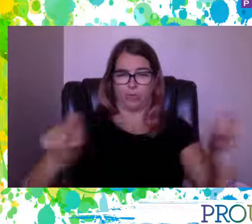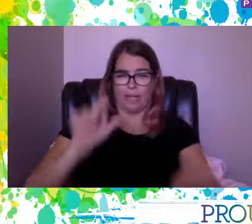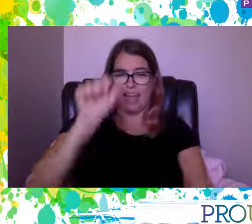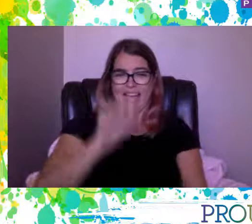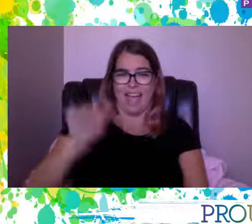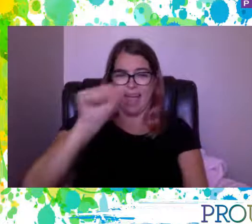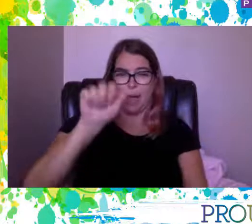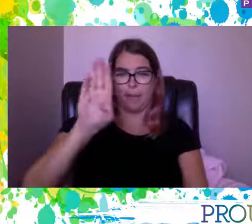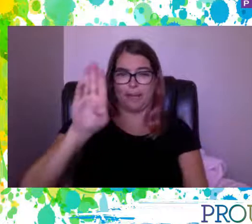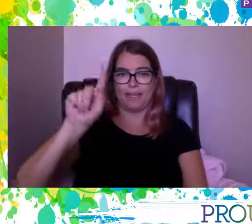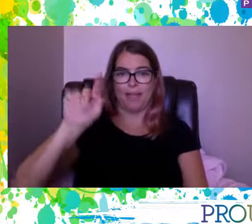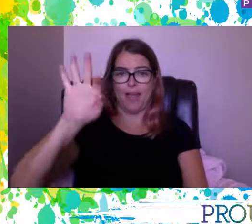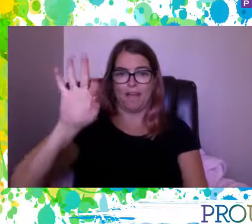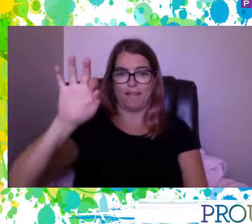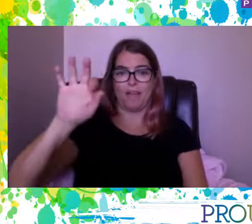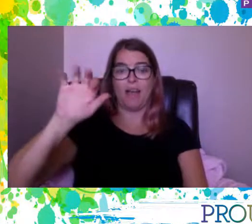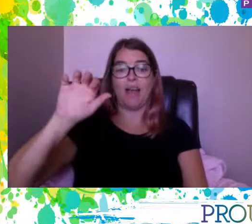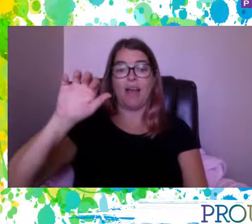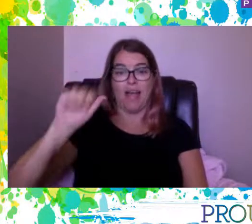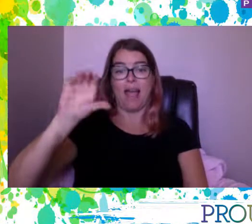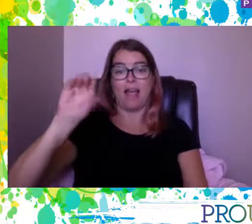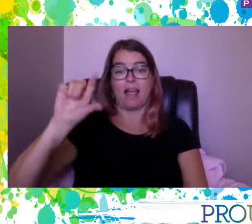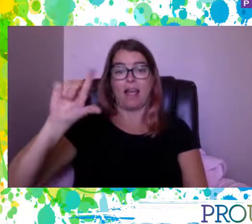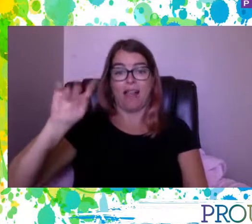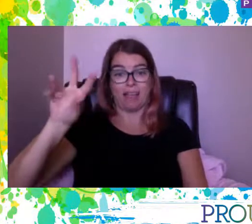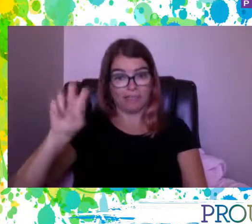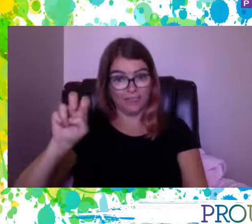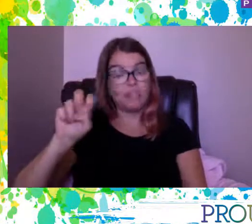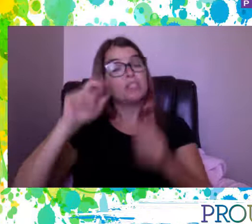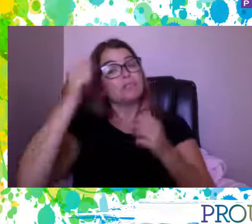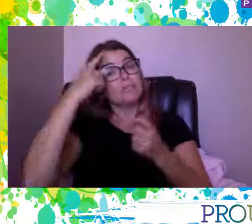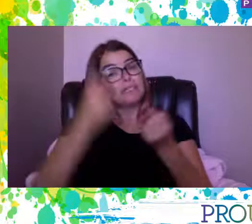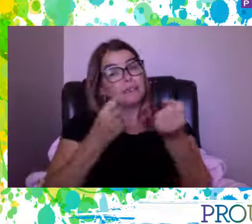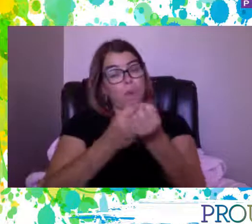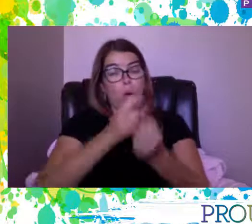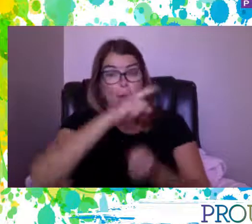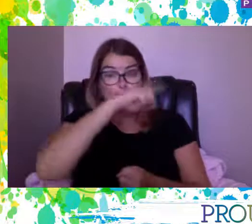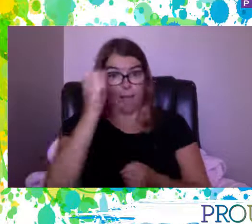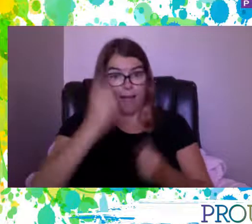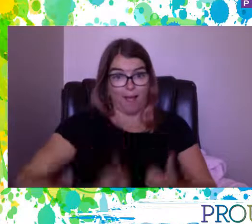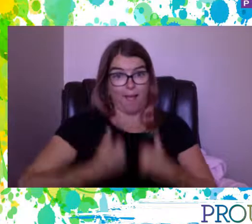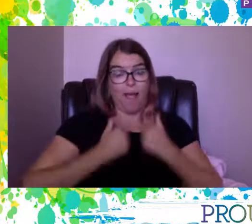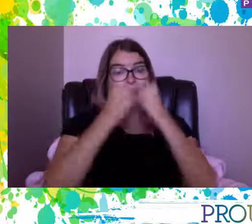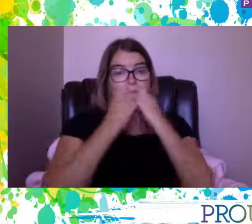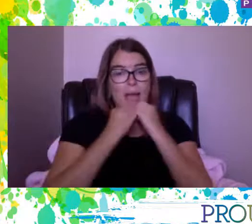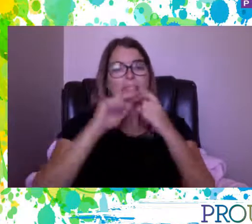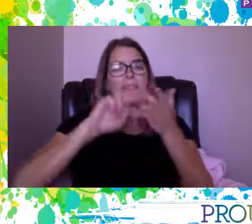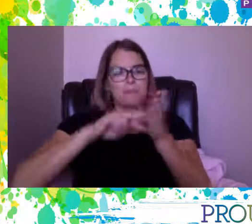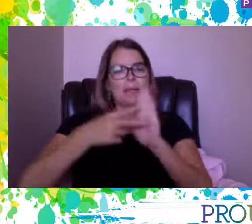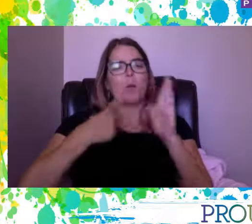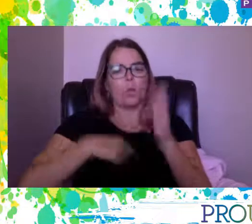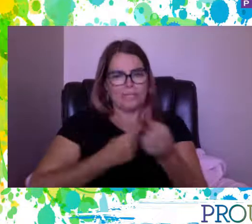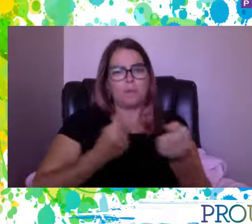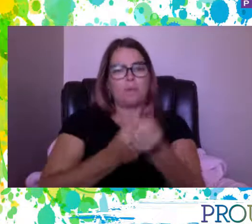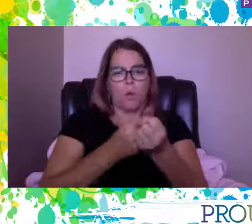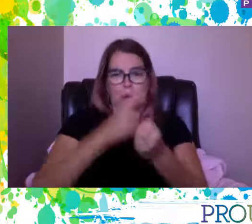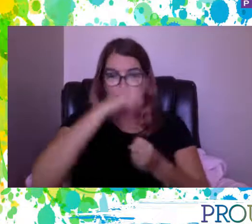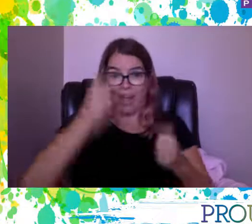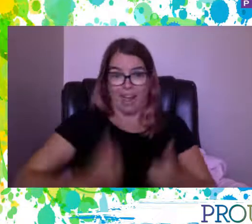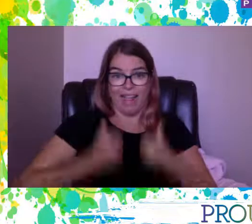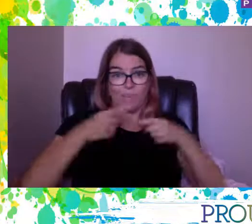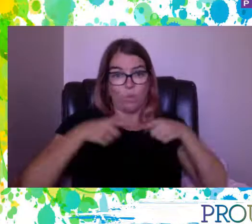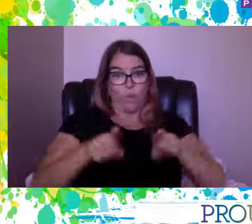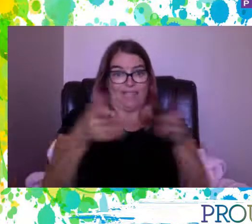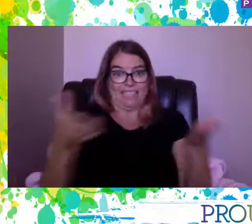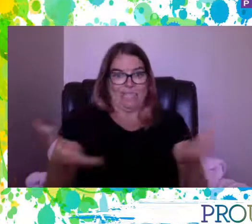So supporting Black Lives Matter means supporting Black lives as they're here, which means supporting Black artists. And this is one opportunity to do